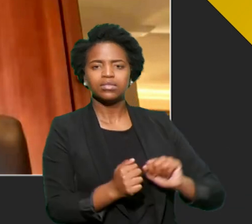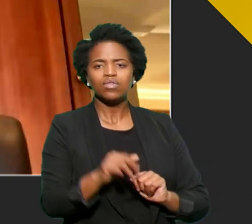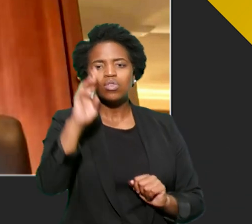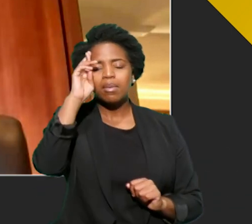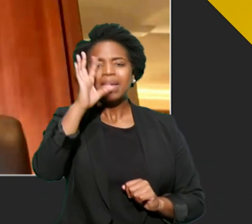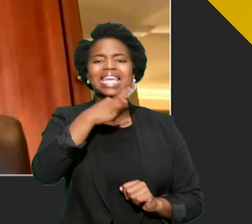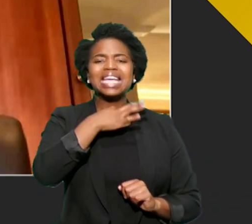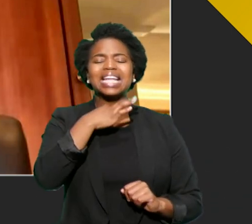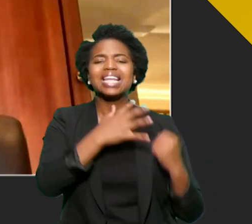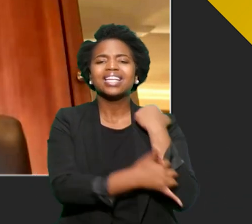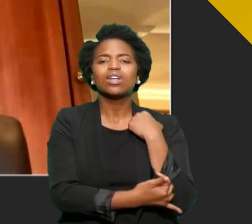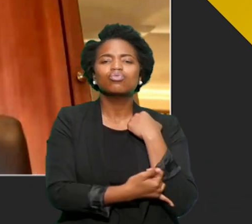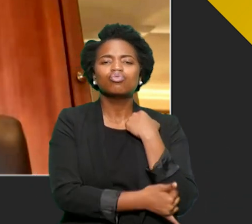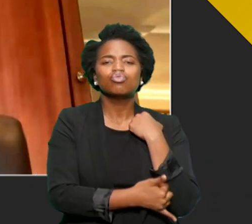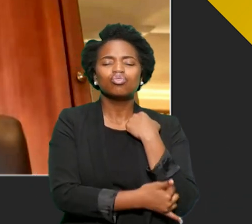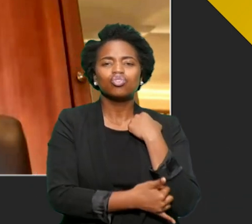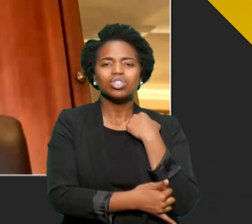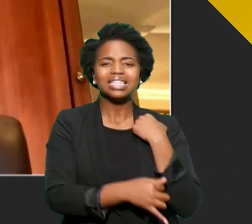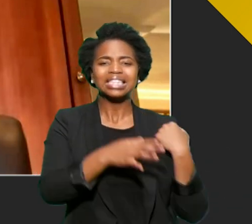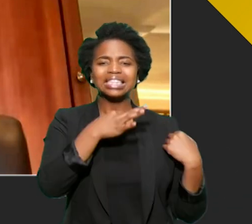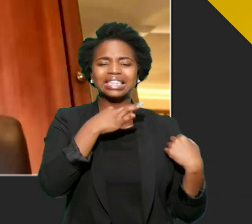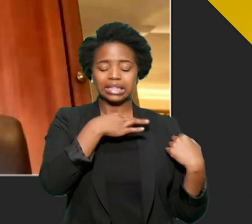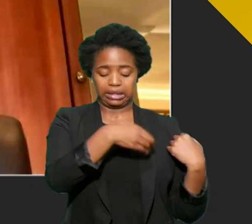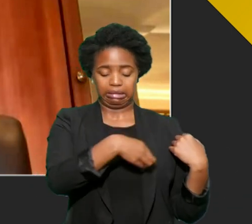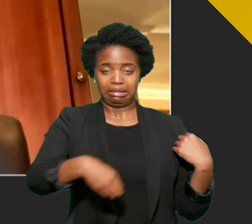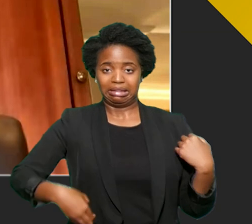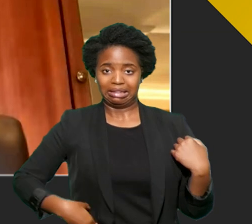Prime Minister Johnson,